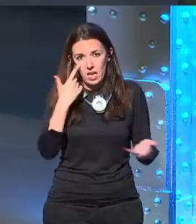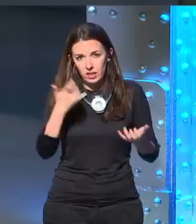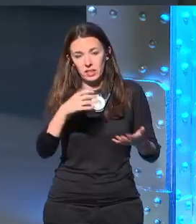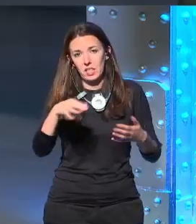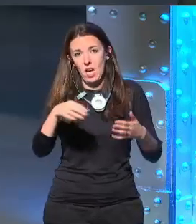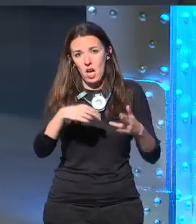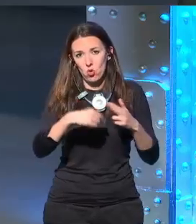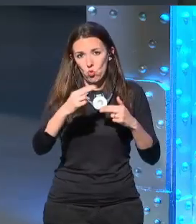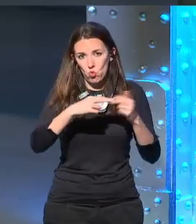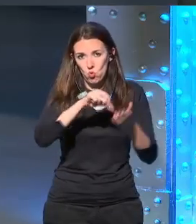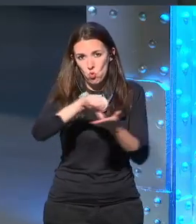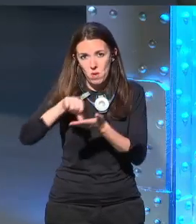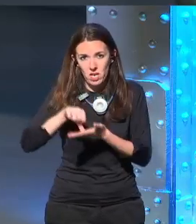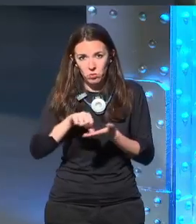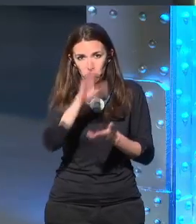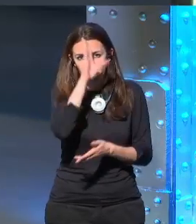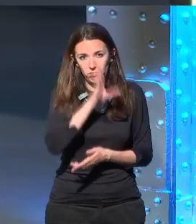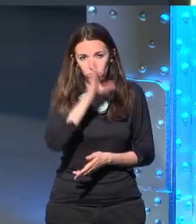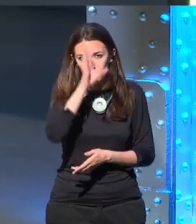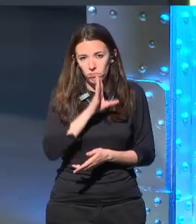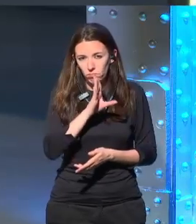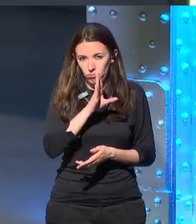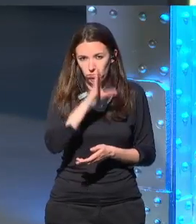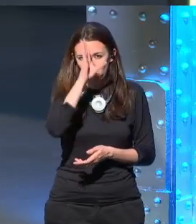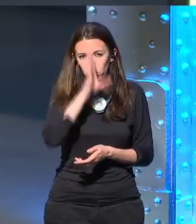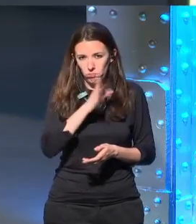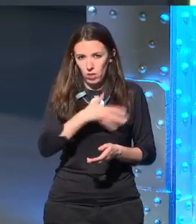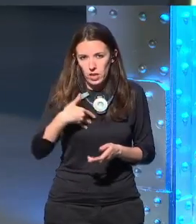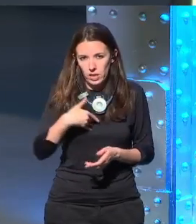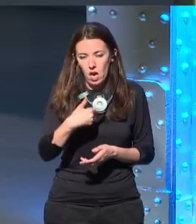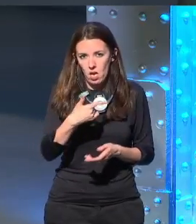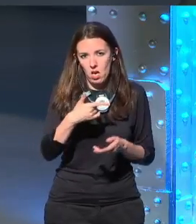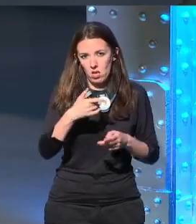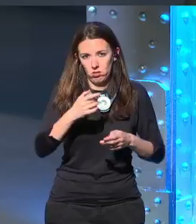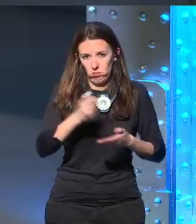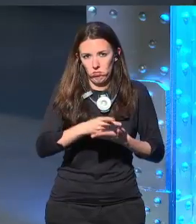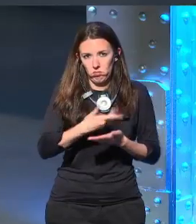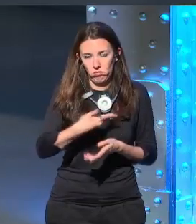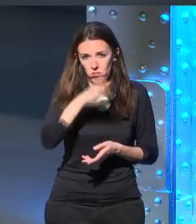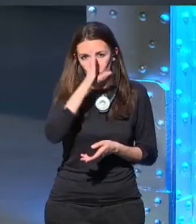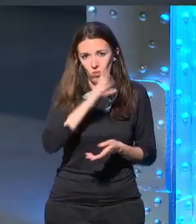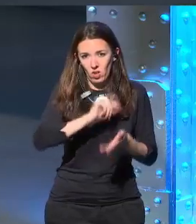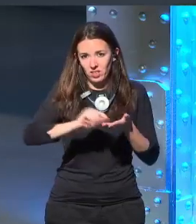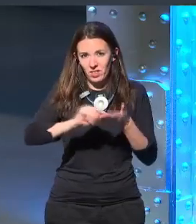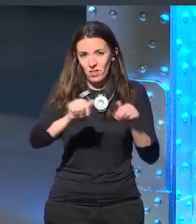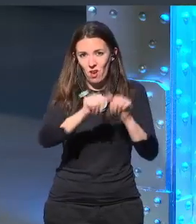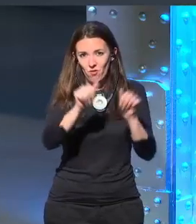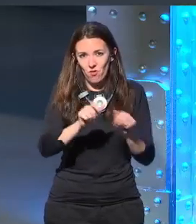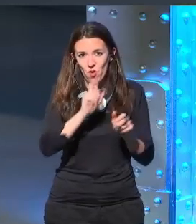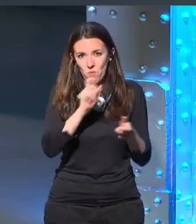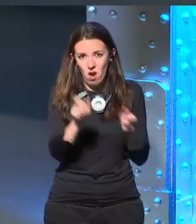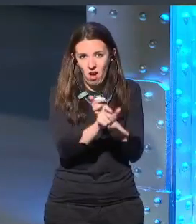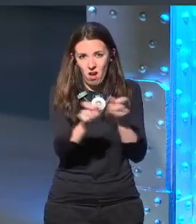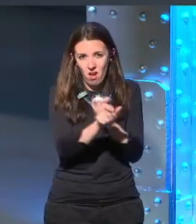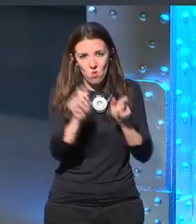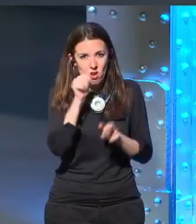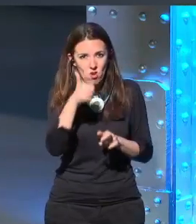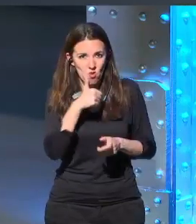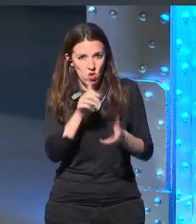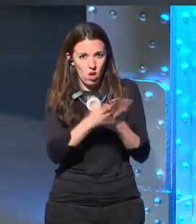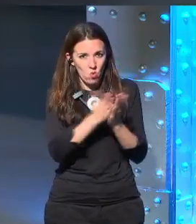artistic techniques, urbanism. These were all deliberately kept away, secret, because he, as you know, he